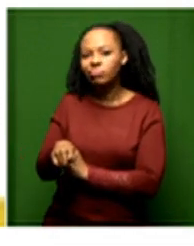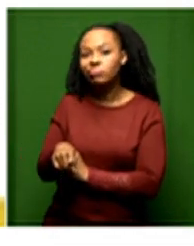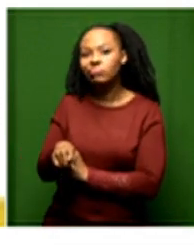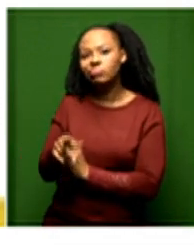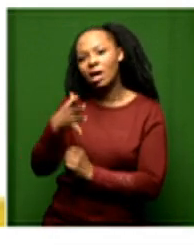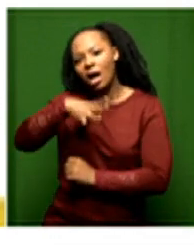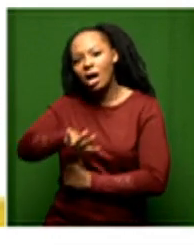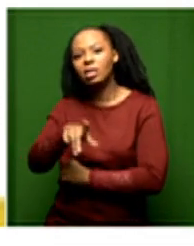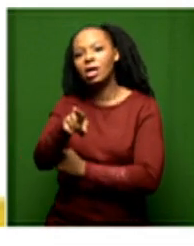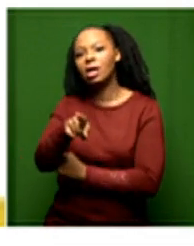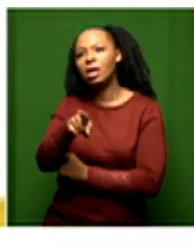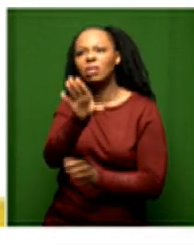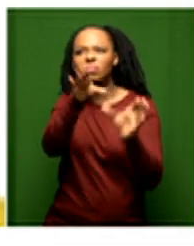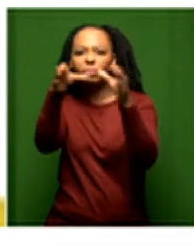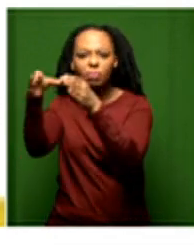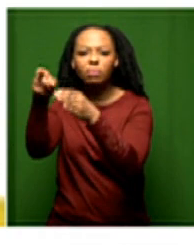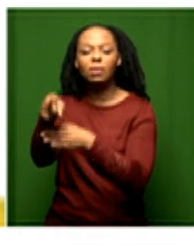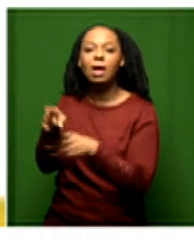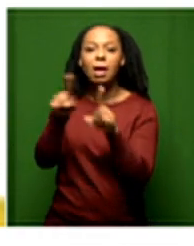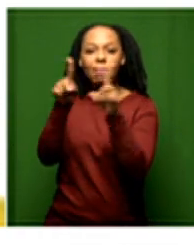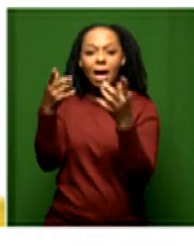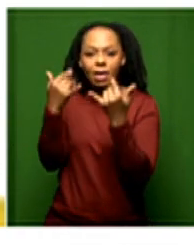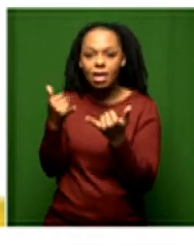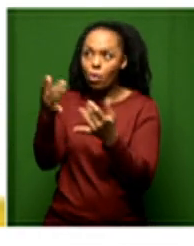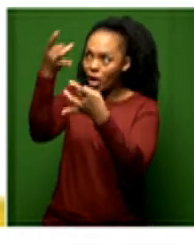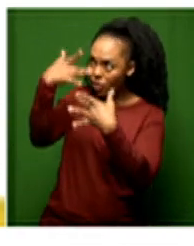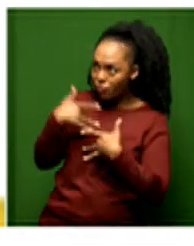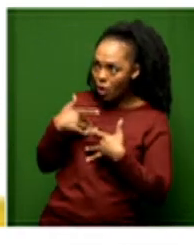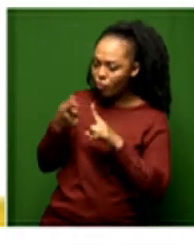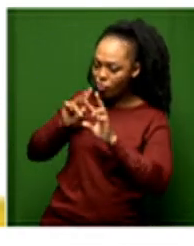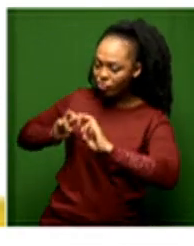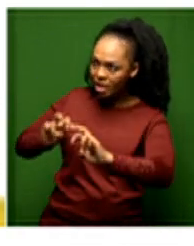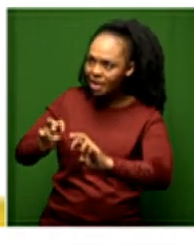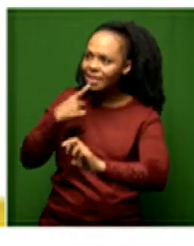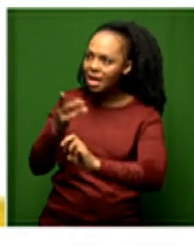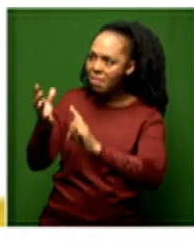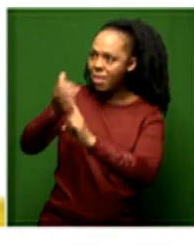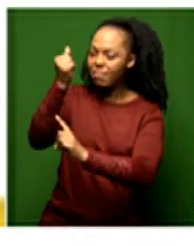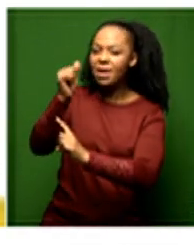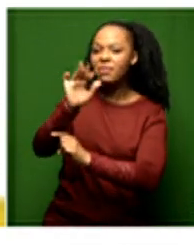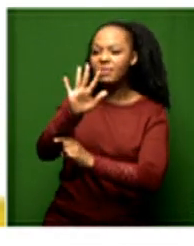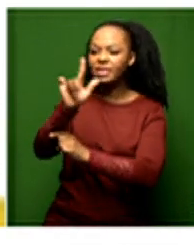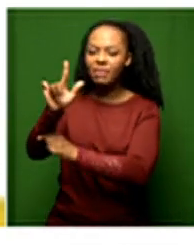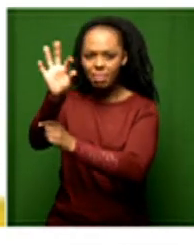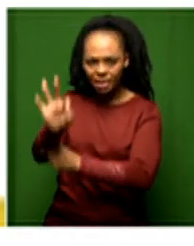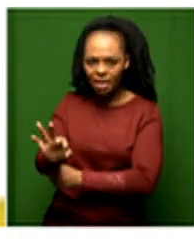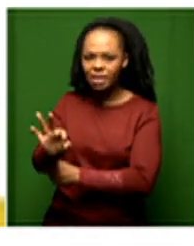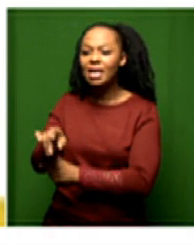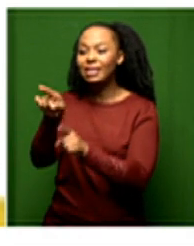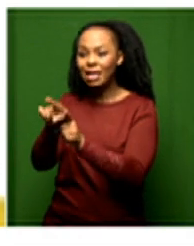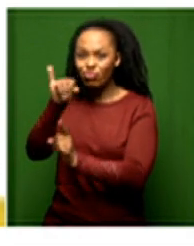obviously by other academics. But we take what we are told now, that it is about 57%, and it's better than the